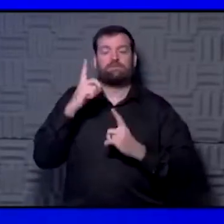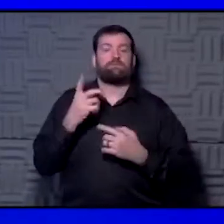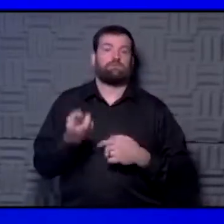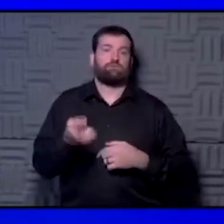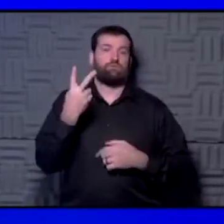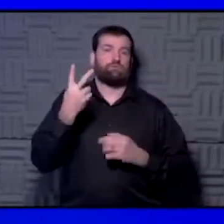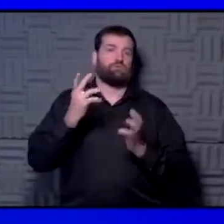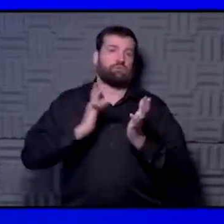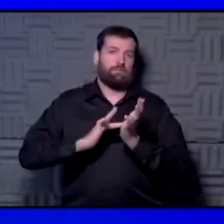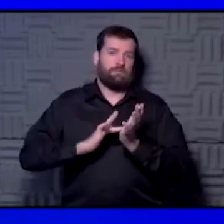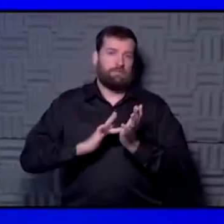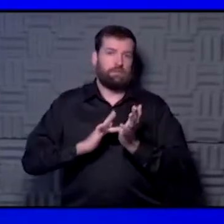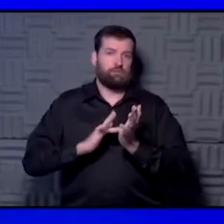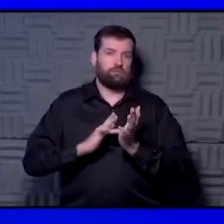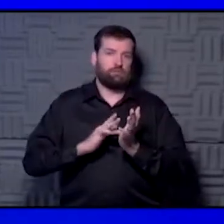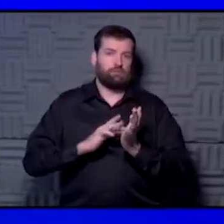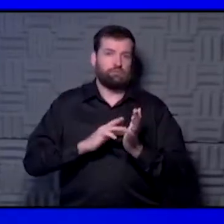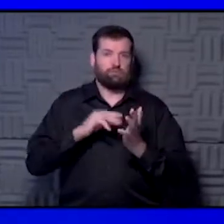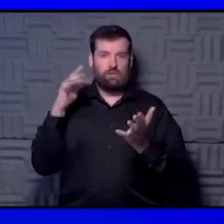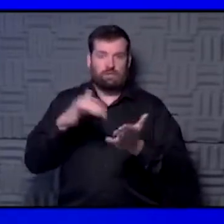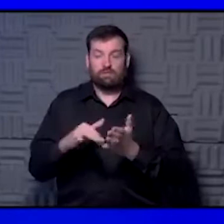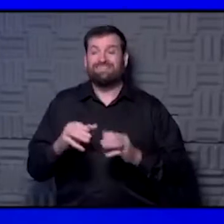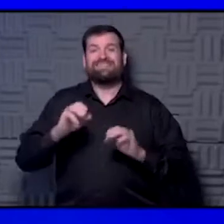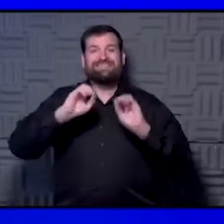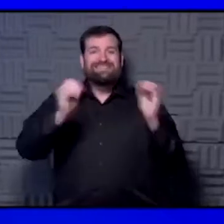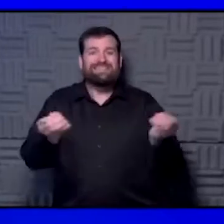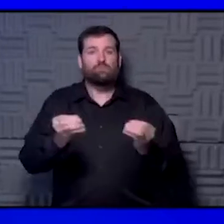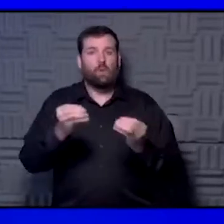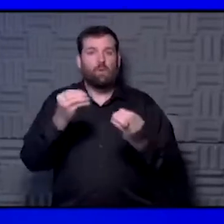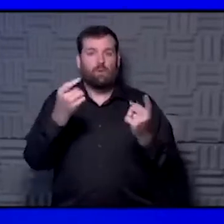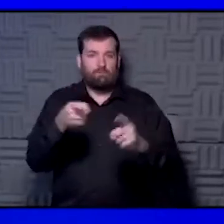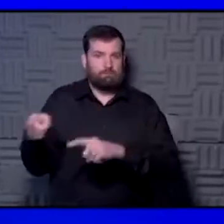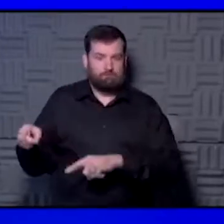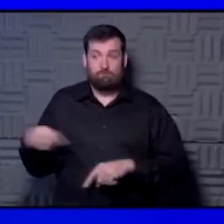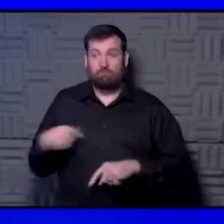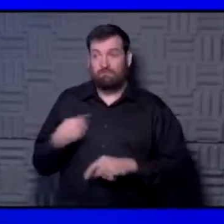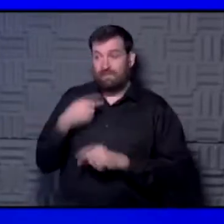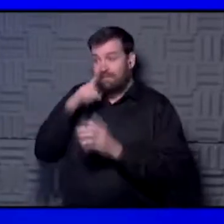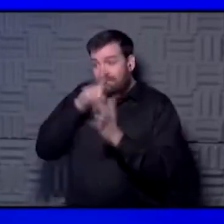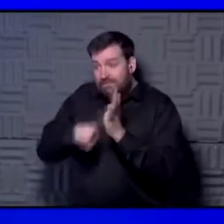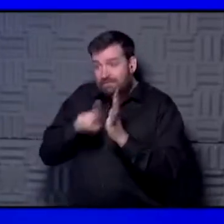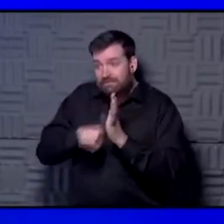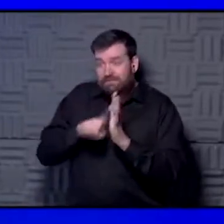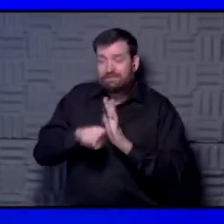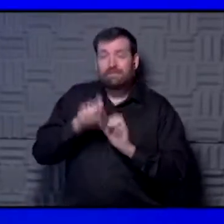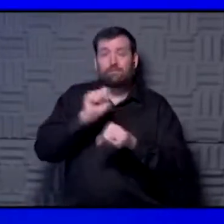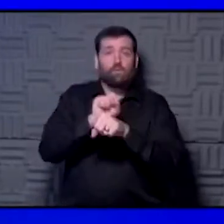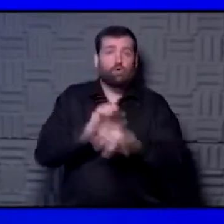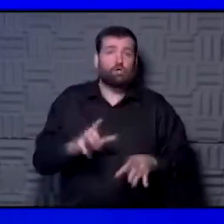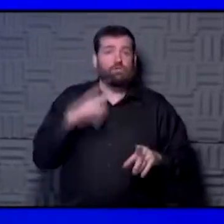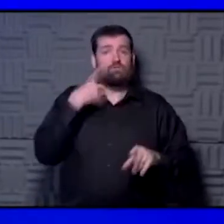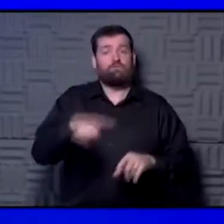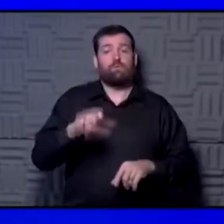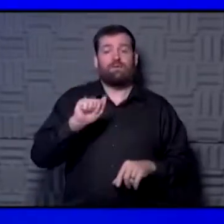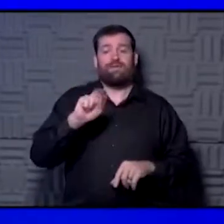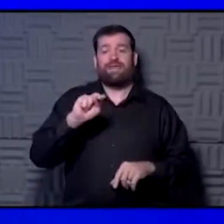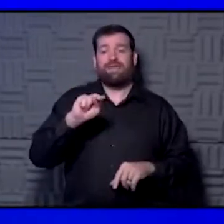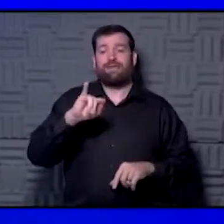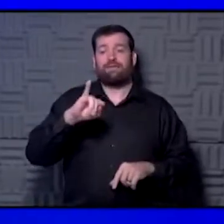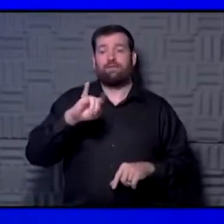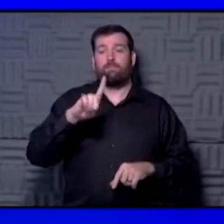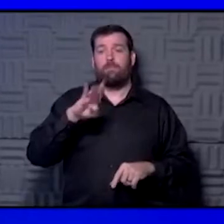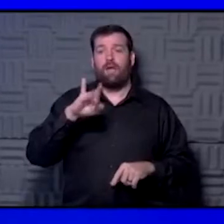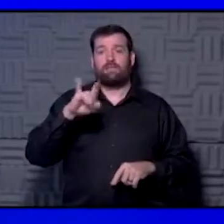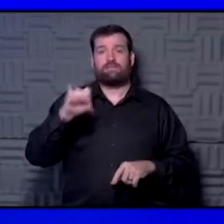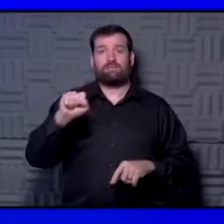and their seroprevalence, meaning when they went back and tested healthcare workers for antibodies to COVID-19, their seroprevalence